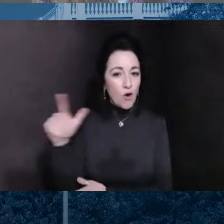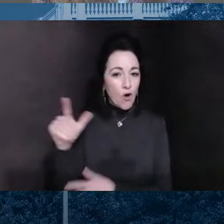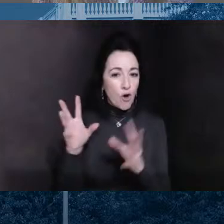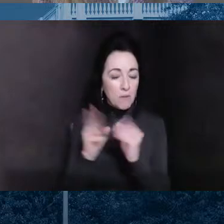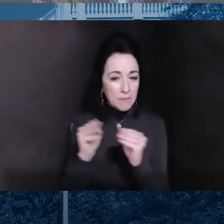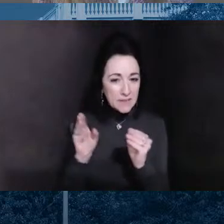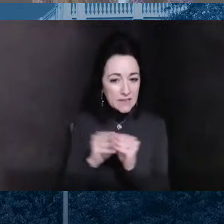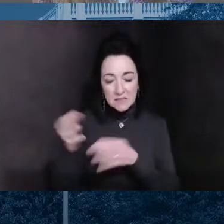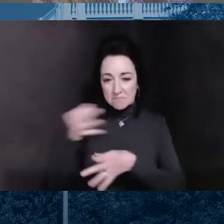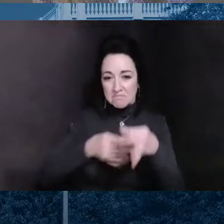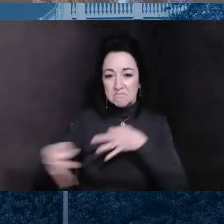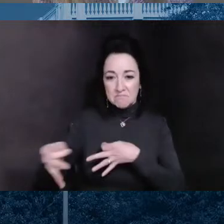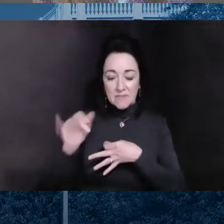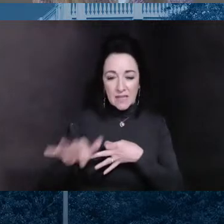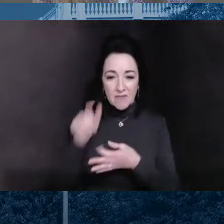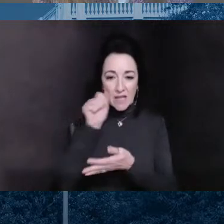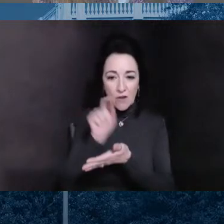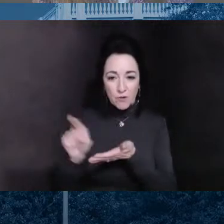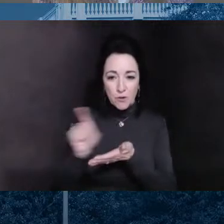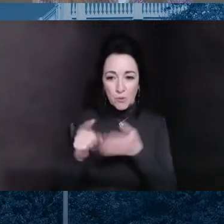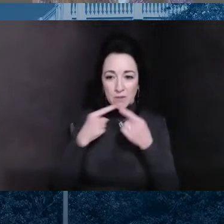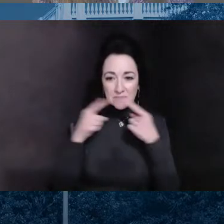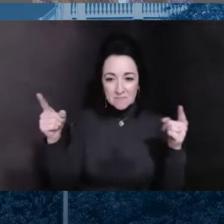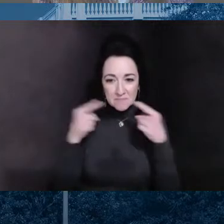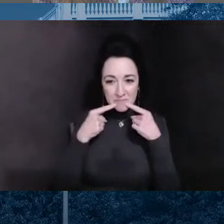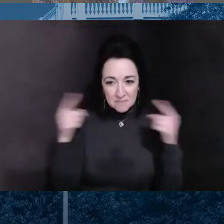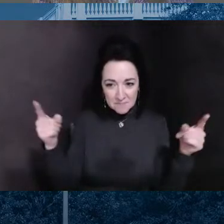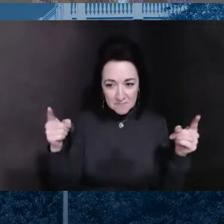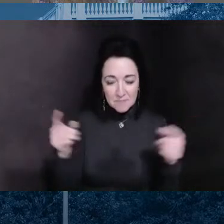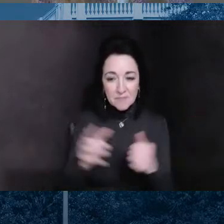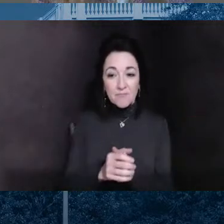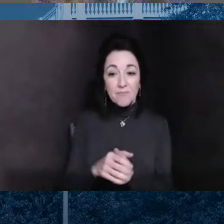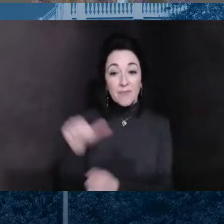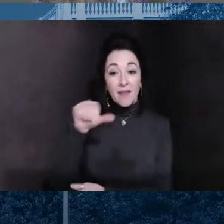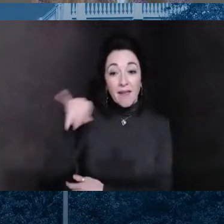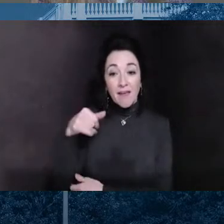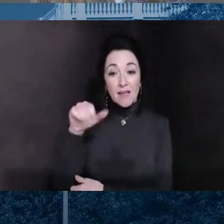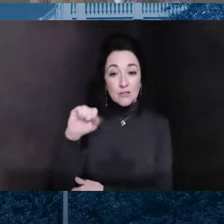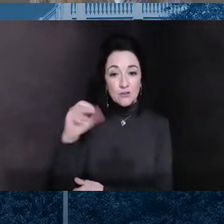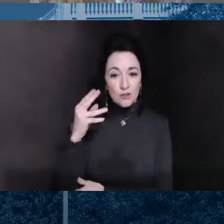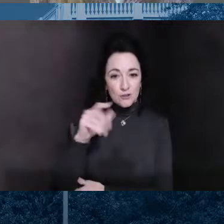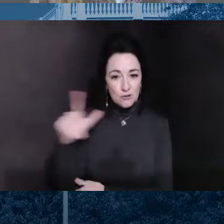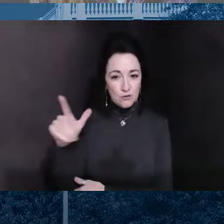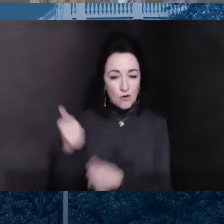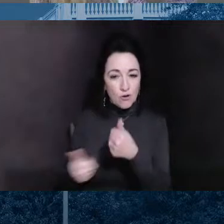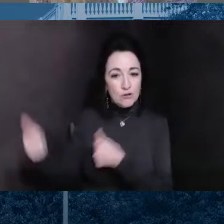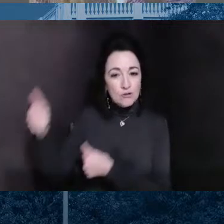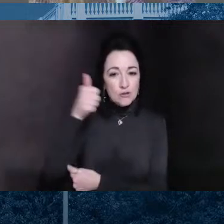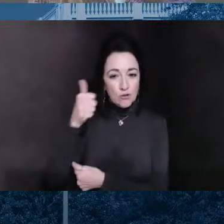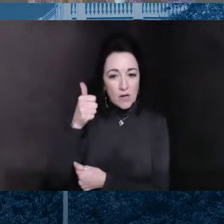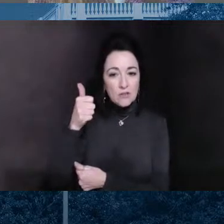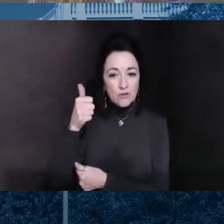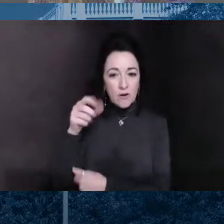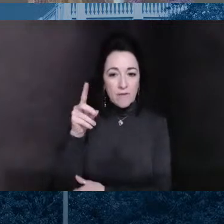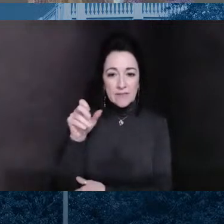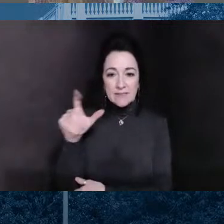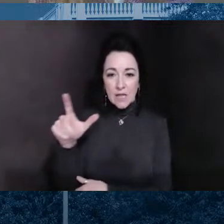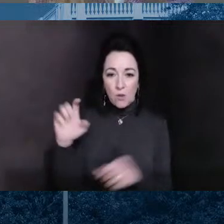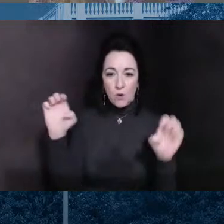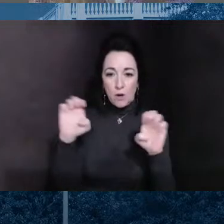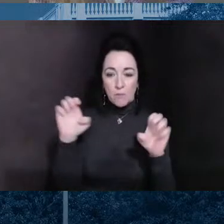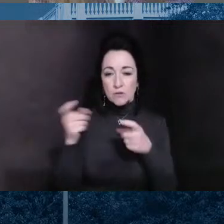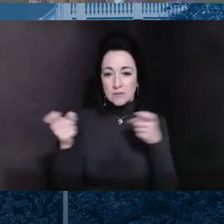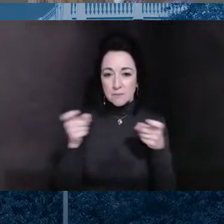press conference. And of course, we have AJ Shaw, our director of the Delaware Emergency Management Agency, who not only is doing his work